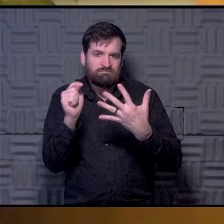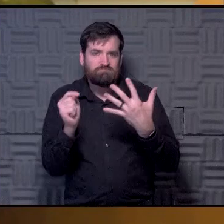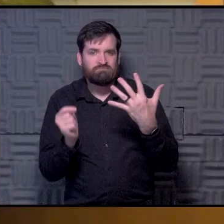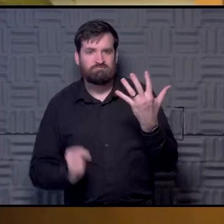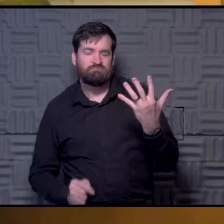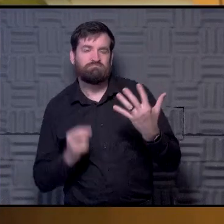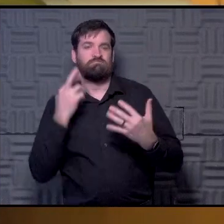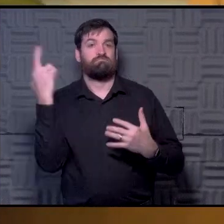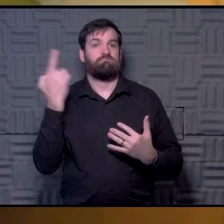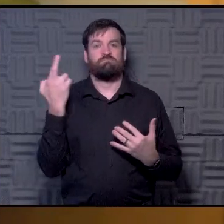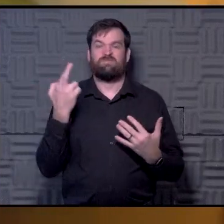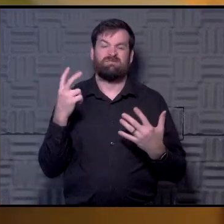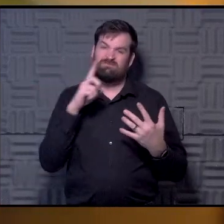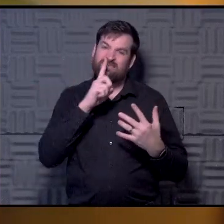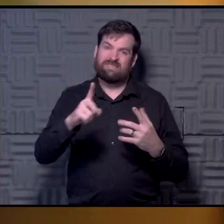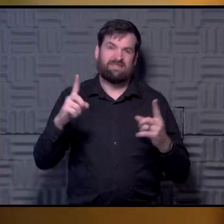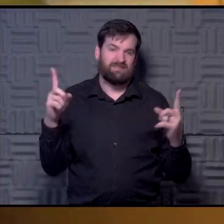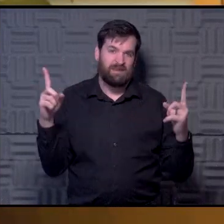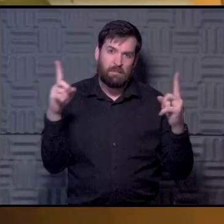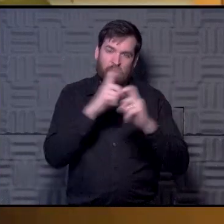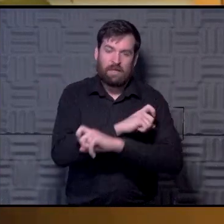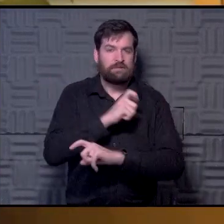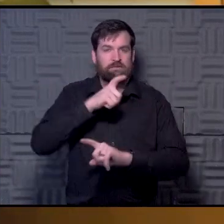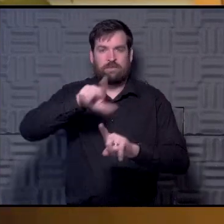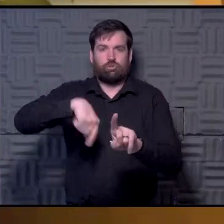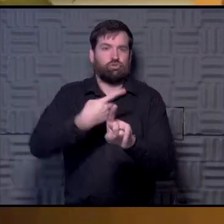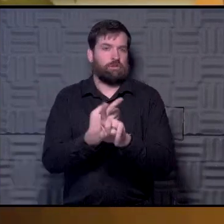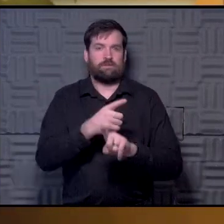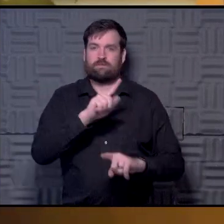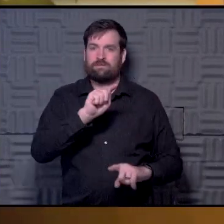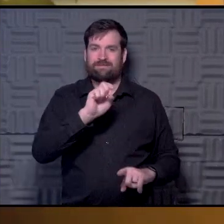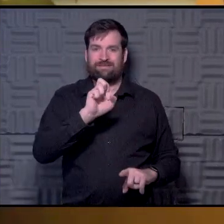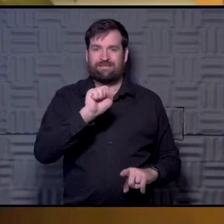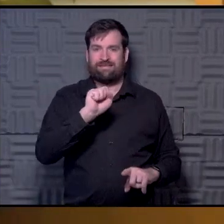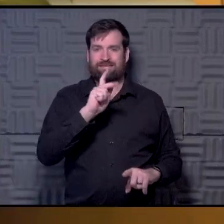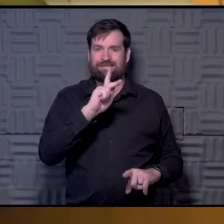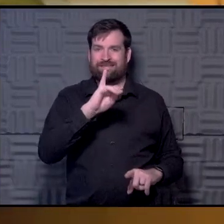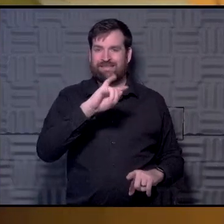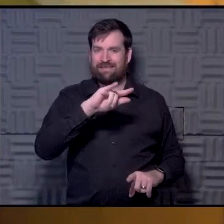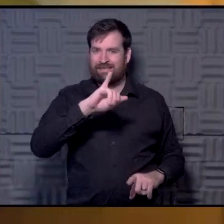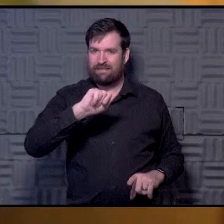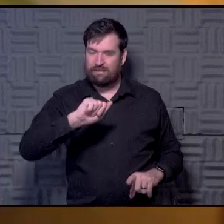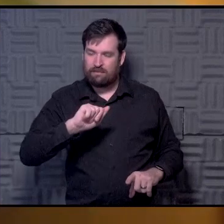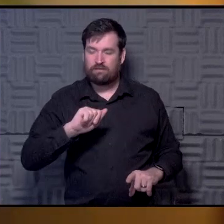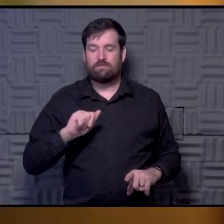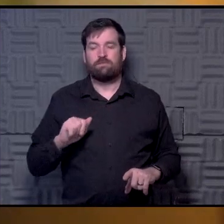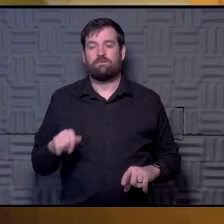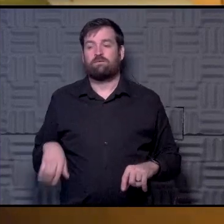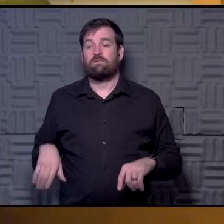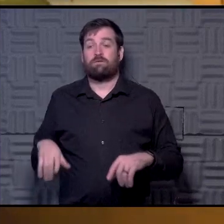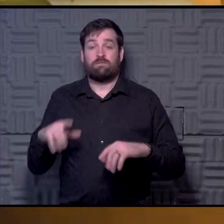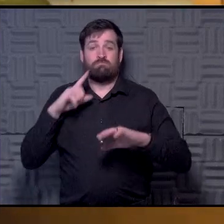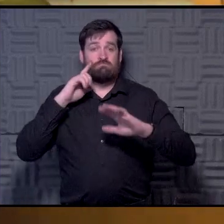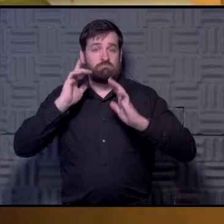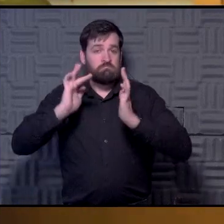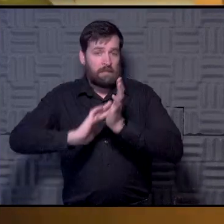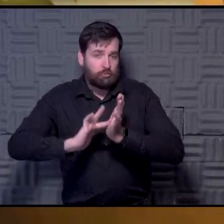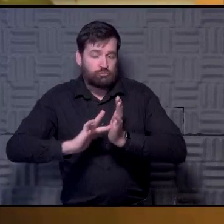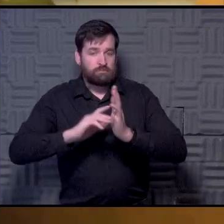that are quite complex that go well beyond Tuskegee. And so I think as a medical and scientific